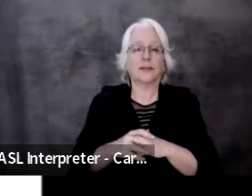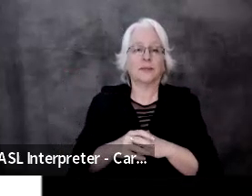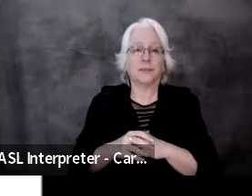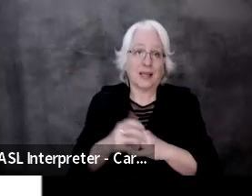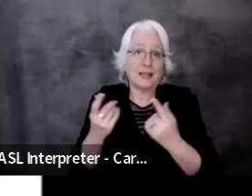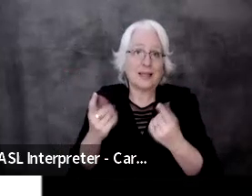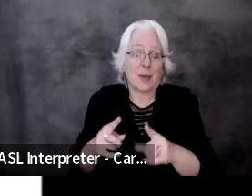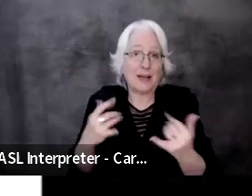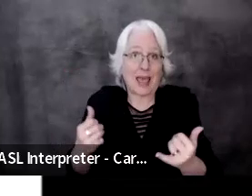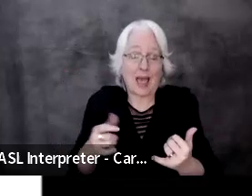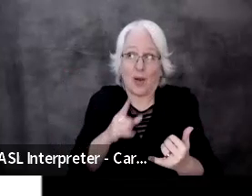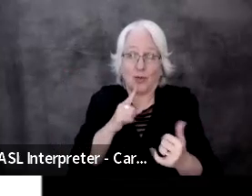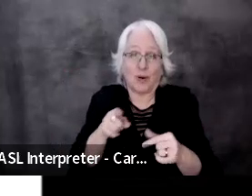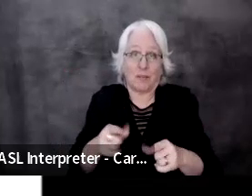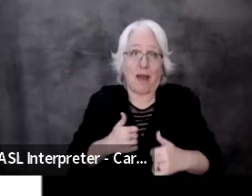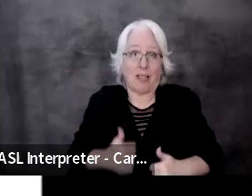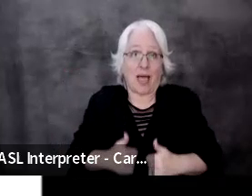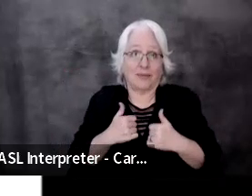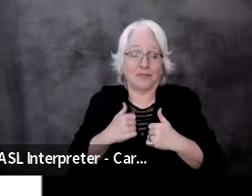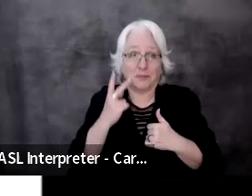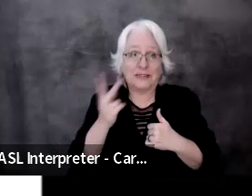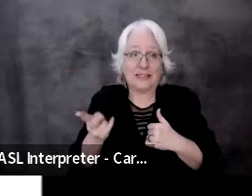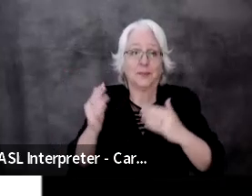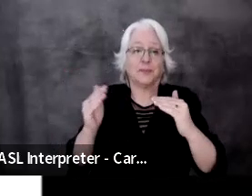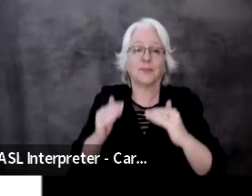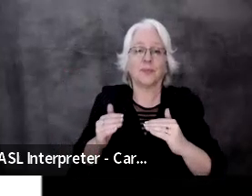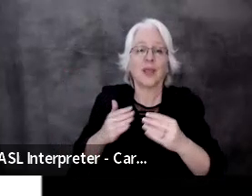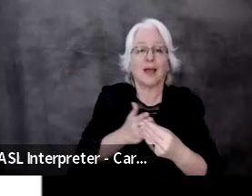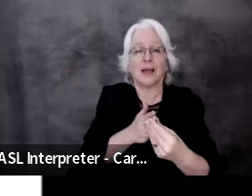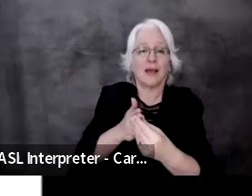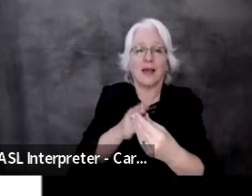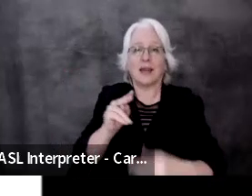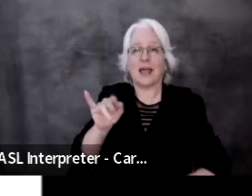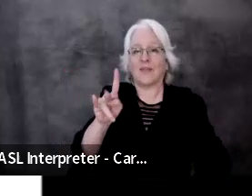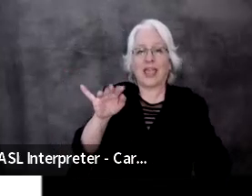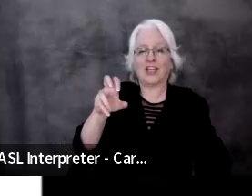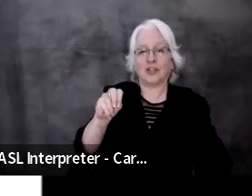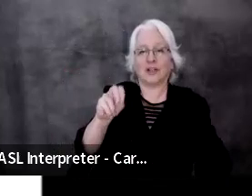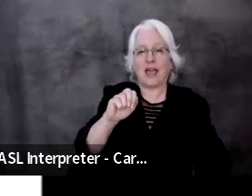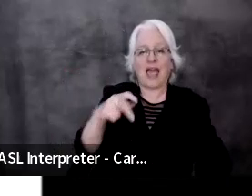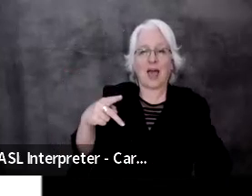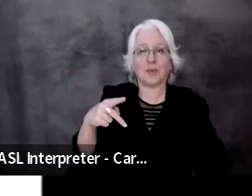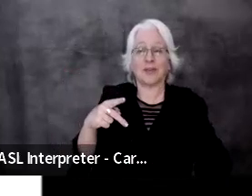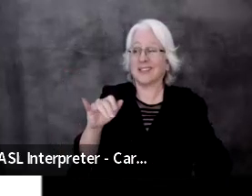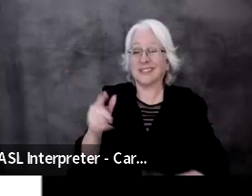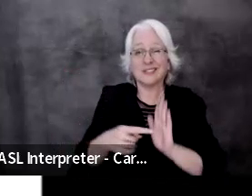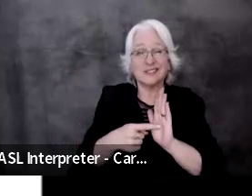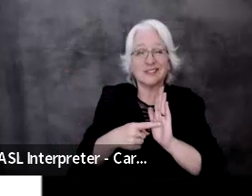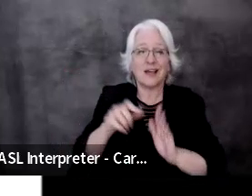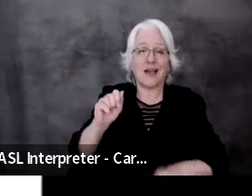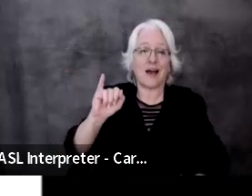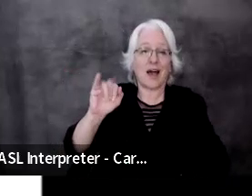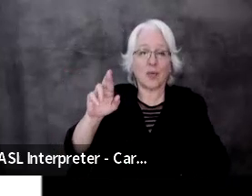certainly in my lifetime. Navigation apps like Aira and Be My Eyes use